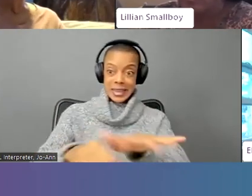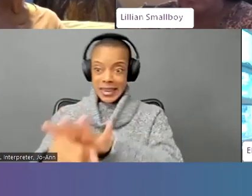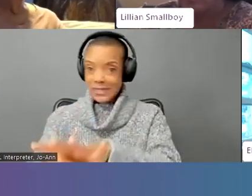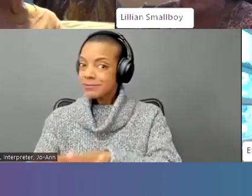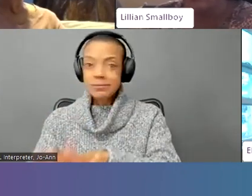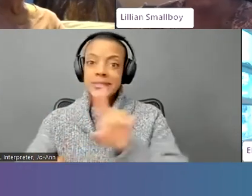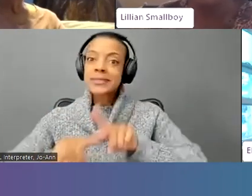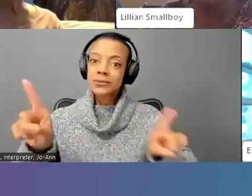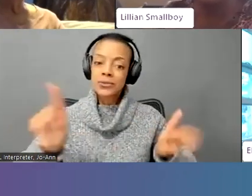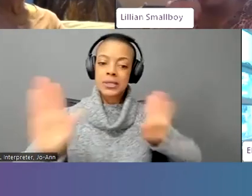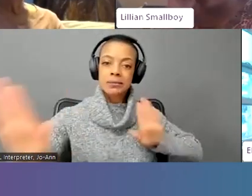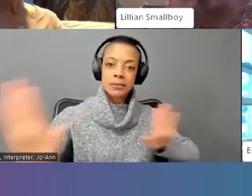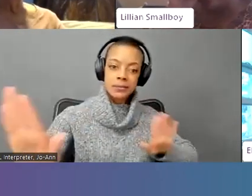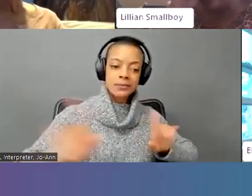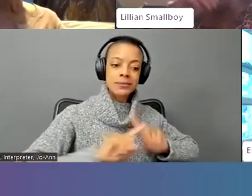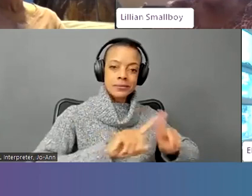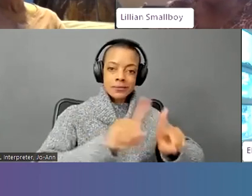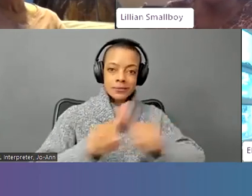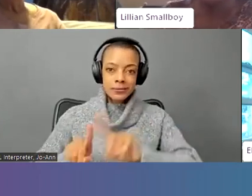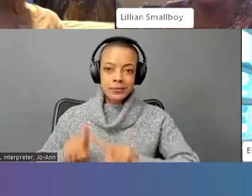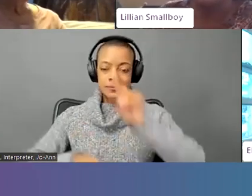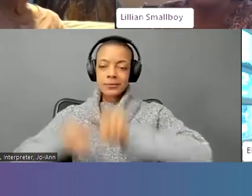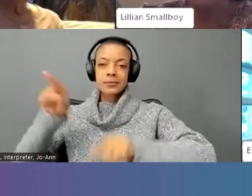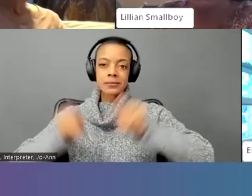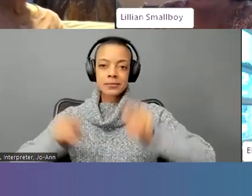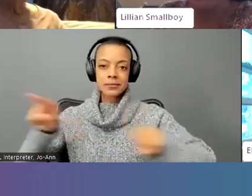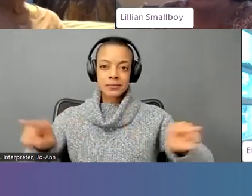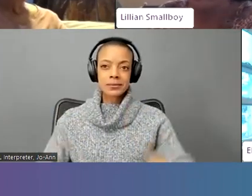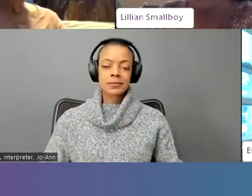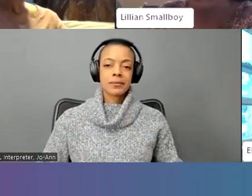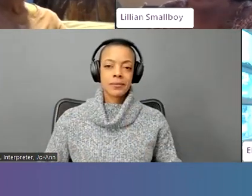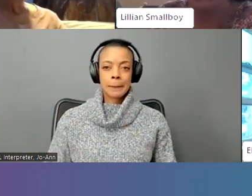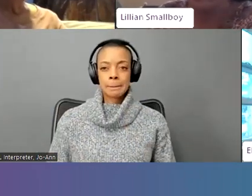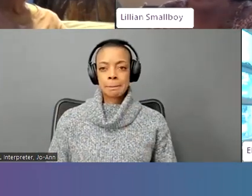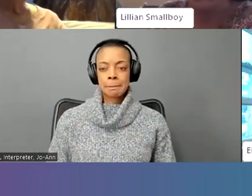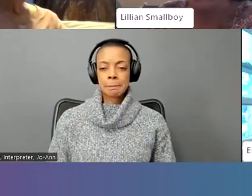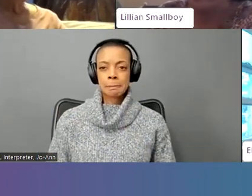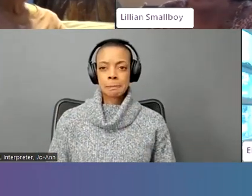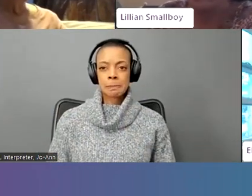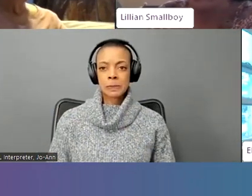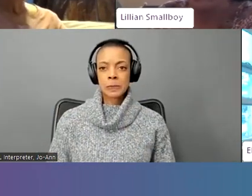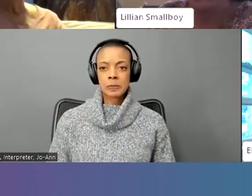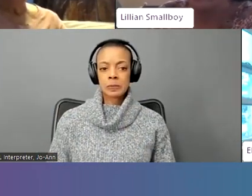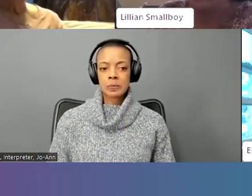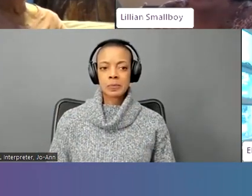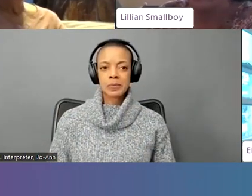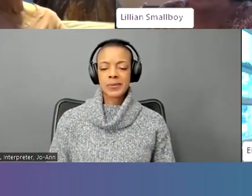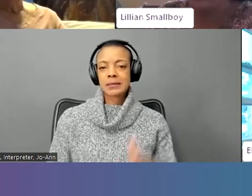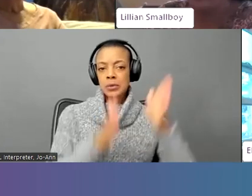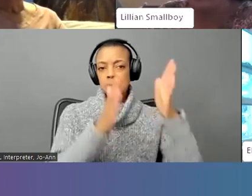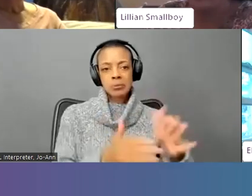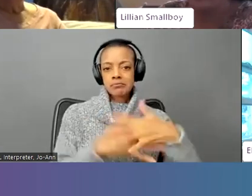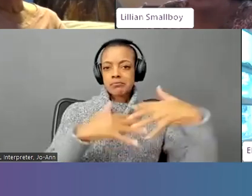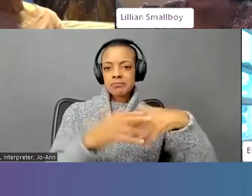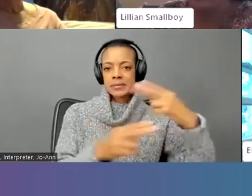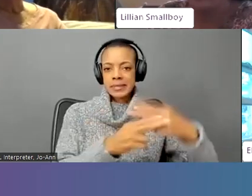think about that and the message that we call him Skunidayo, that he brought the message of the good mind,